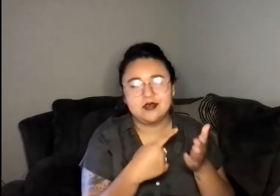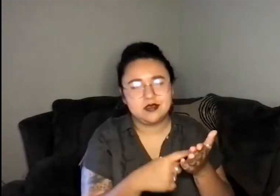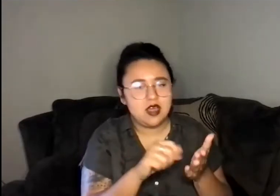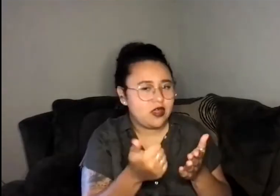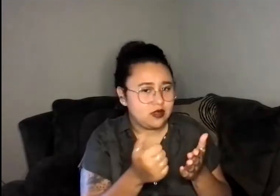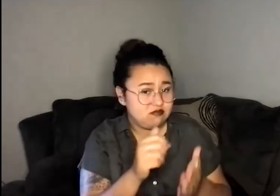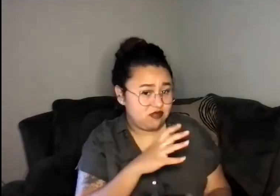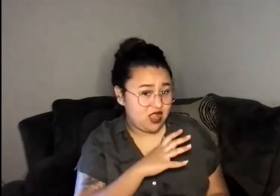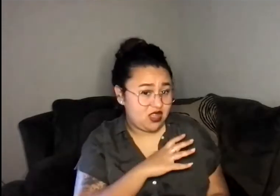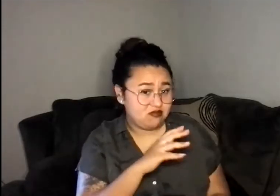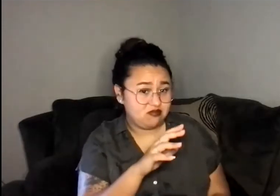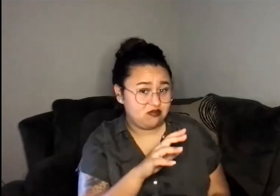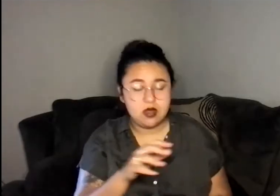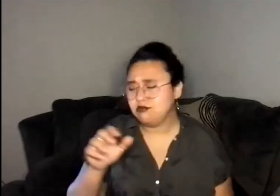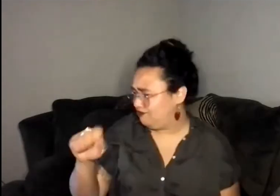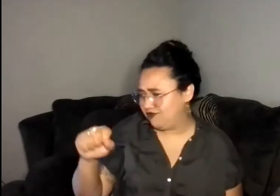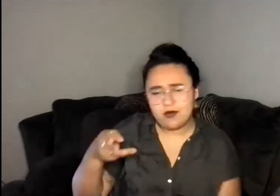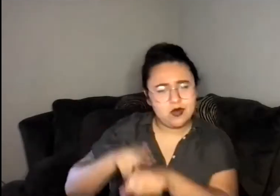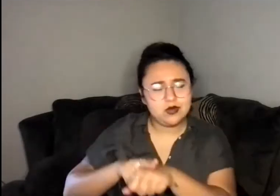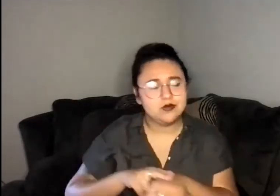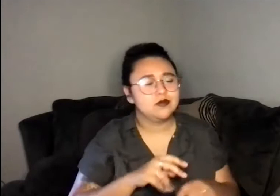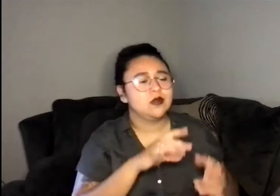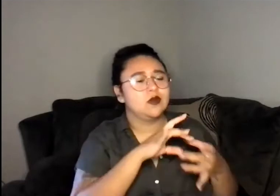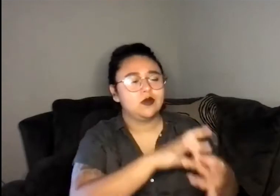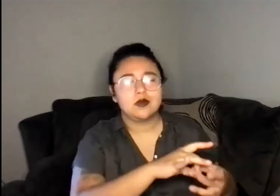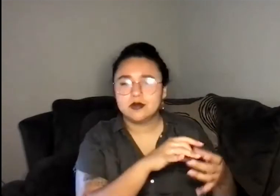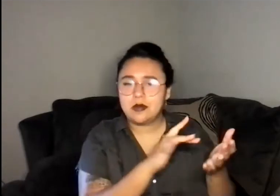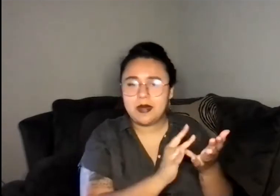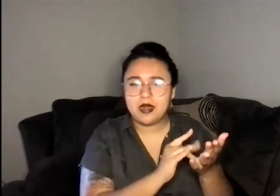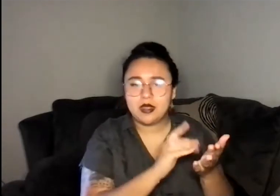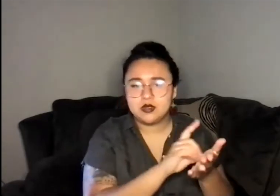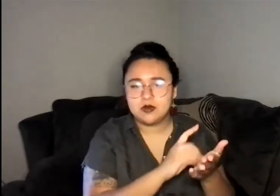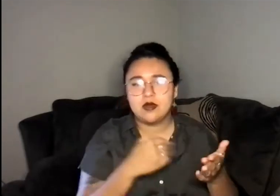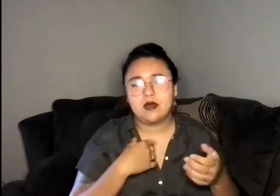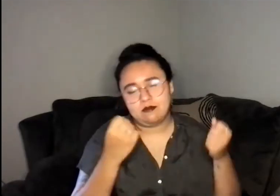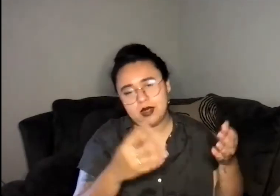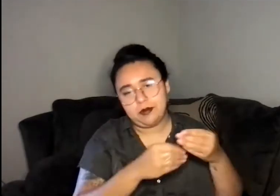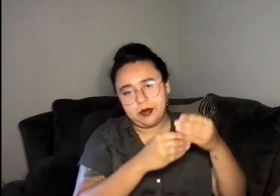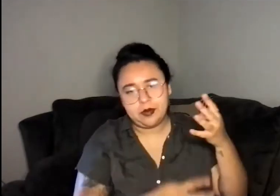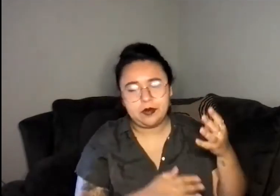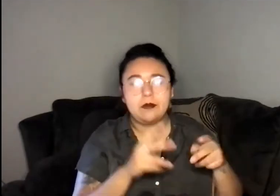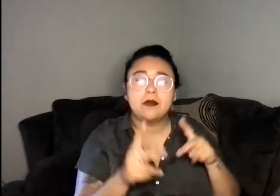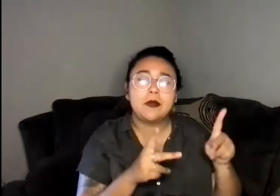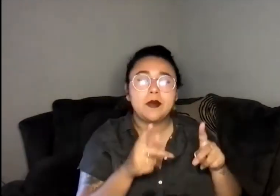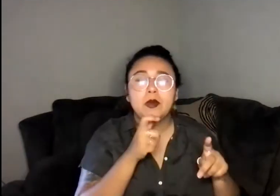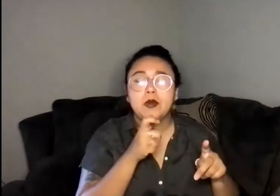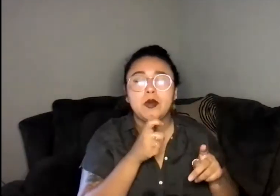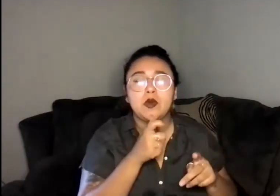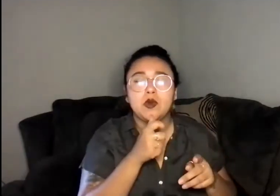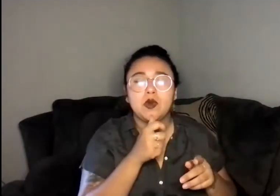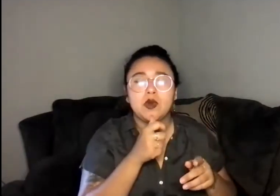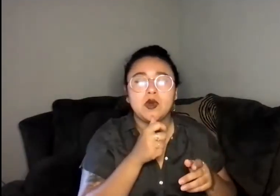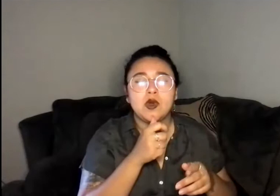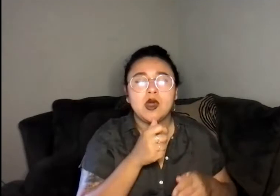okay. Absolutely. So within the medical discrimination, there's all sorts of things. There's, people being turned down for